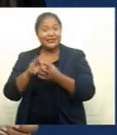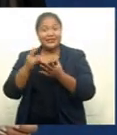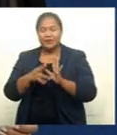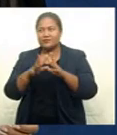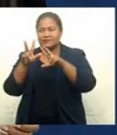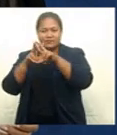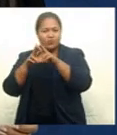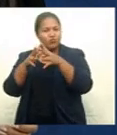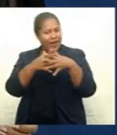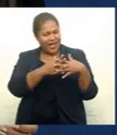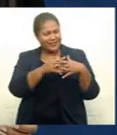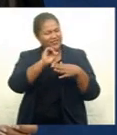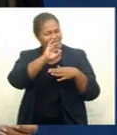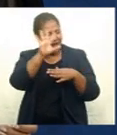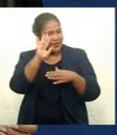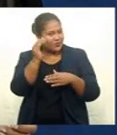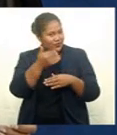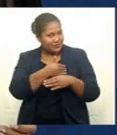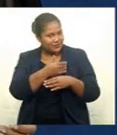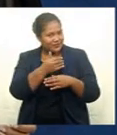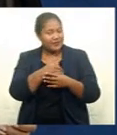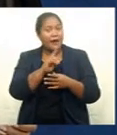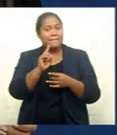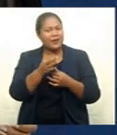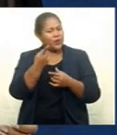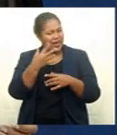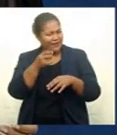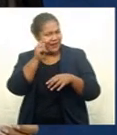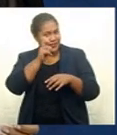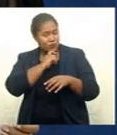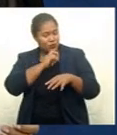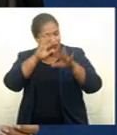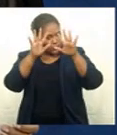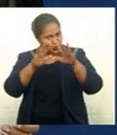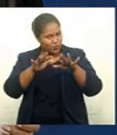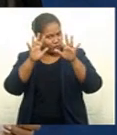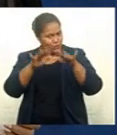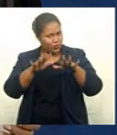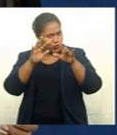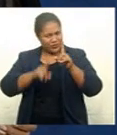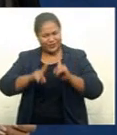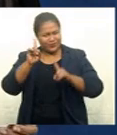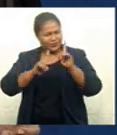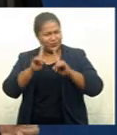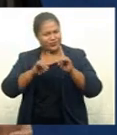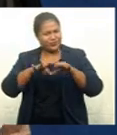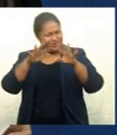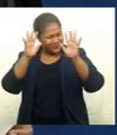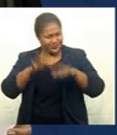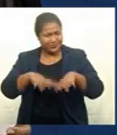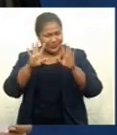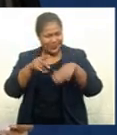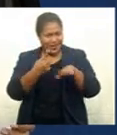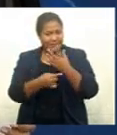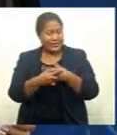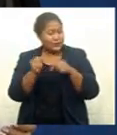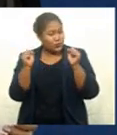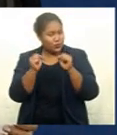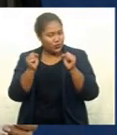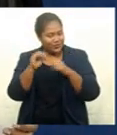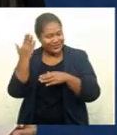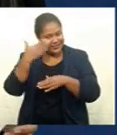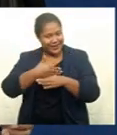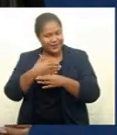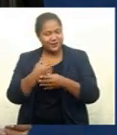west, it was fine today, but there is a chance of evening showers and isolated thunderstorms with heavy falls. Expect cool temperatures